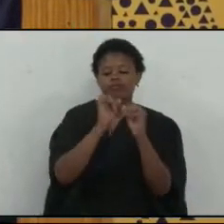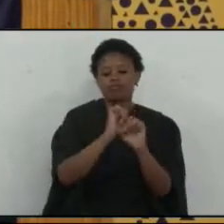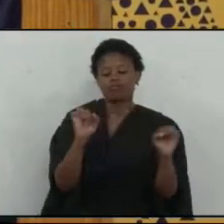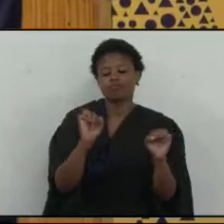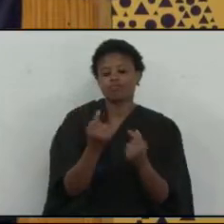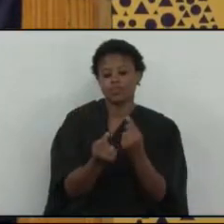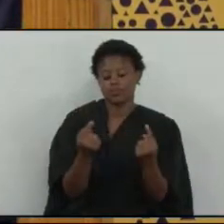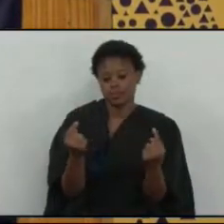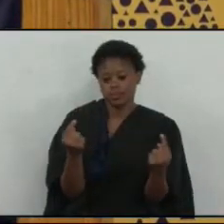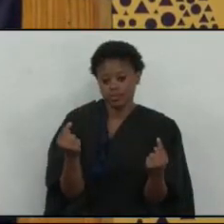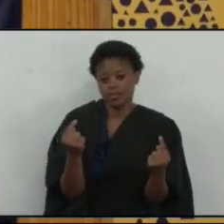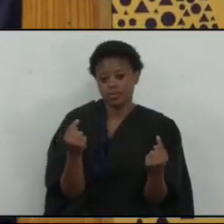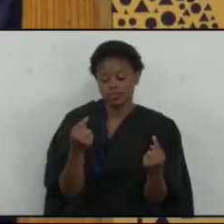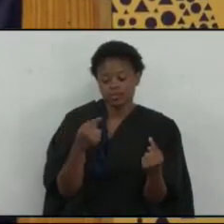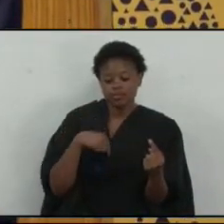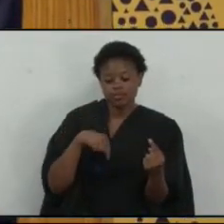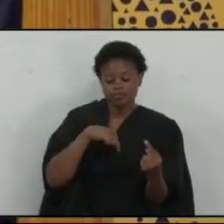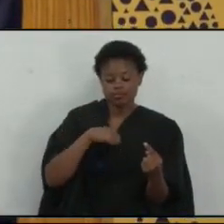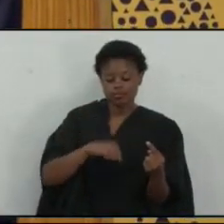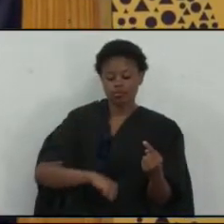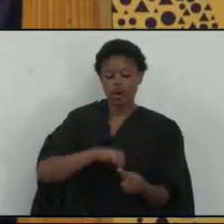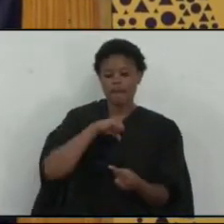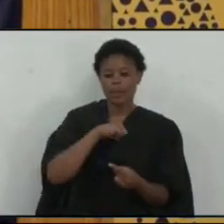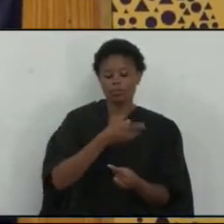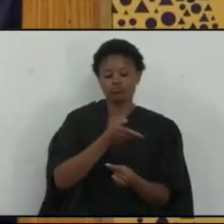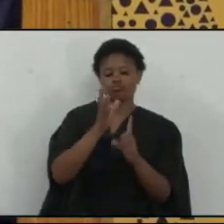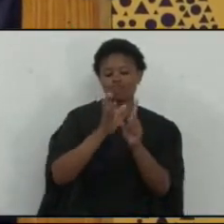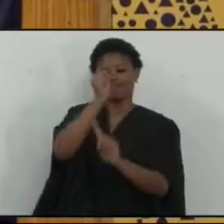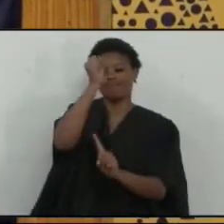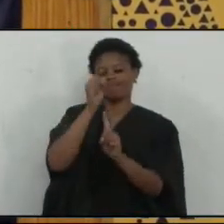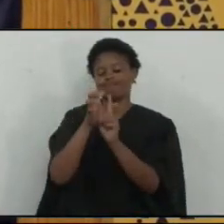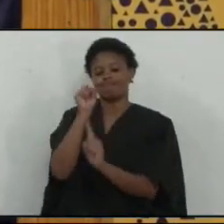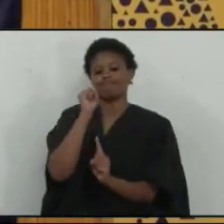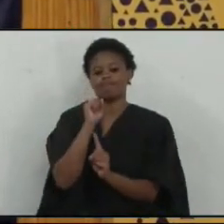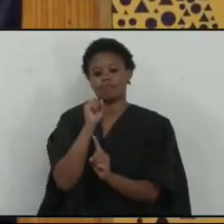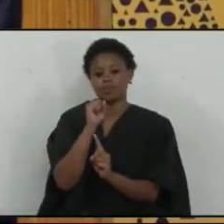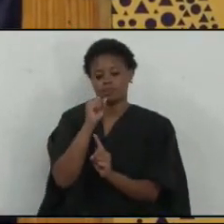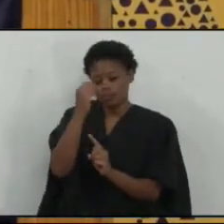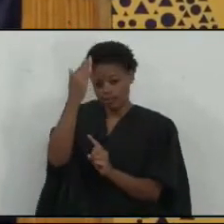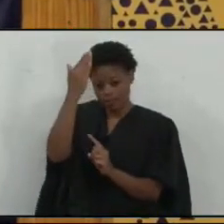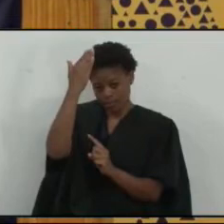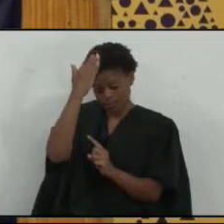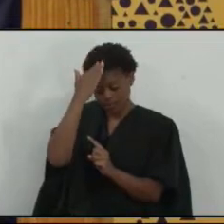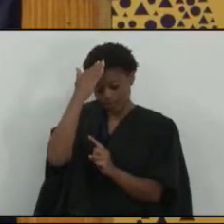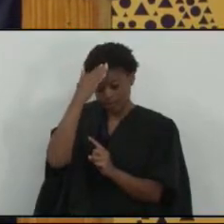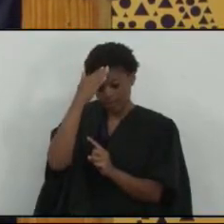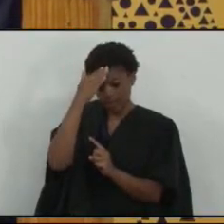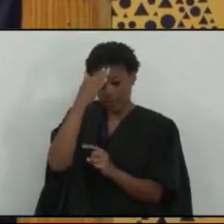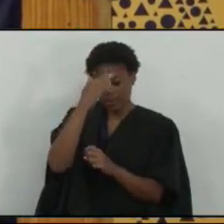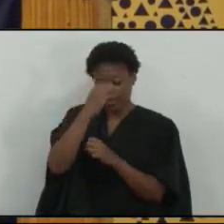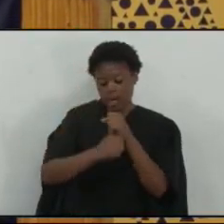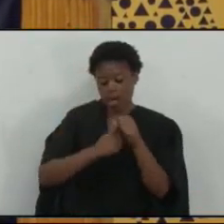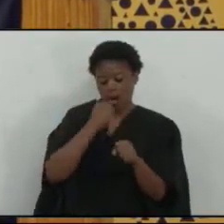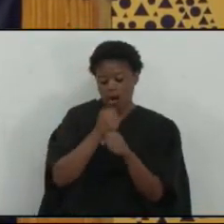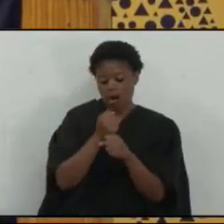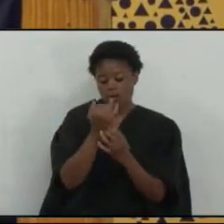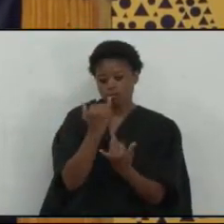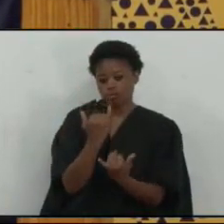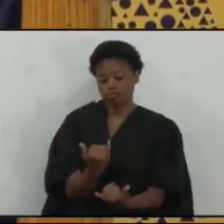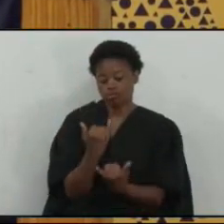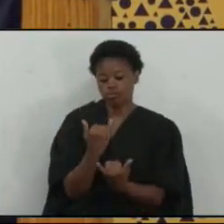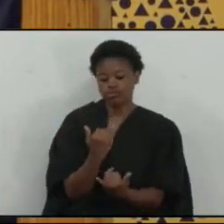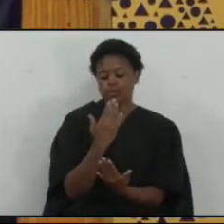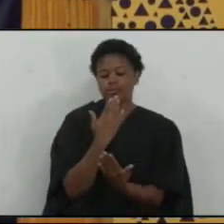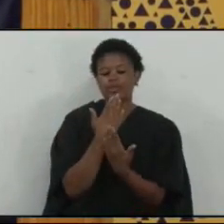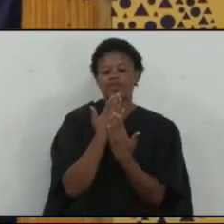yourselves, we are proud of your achievements in graduating here today, and